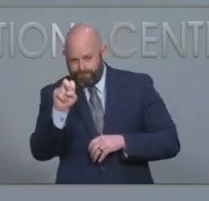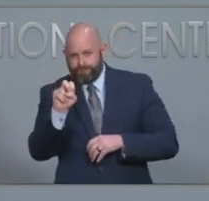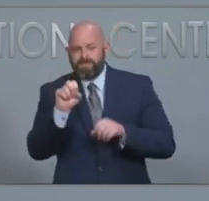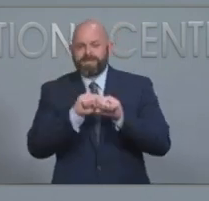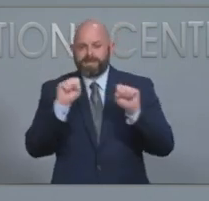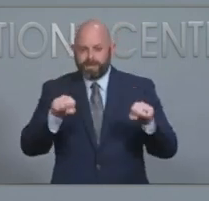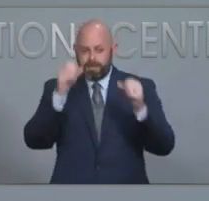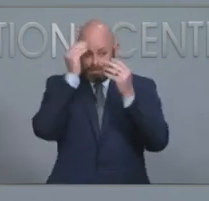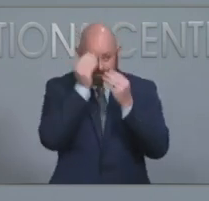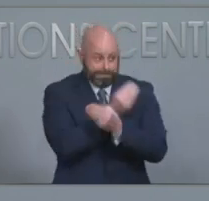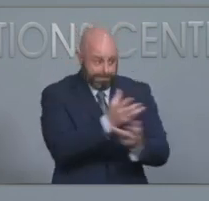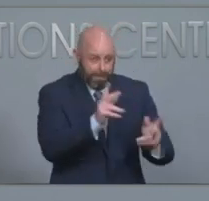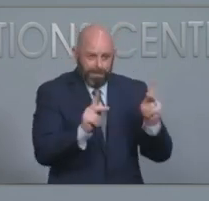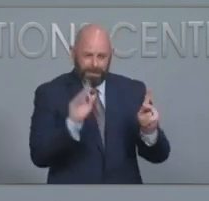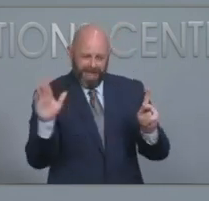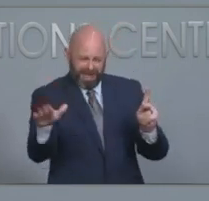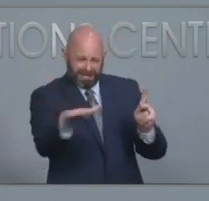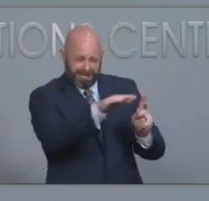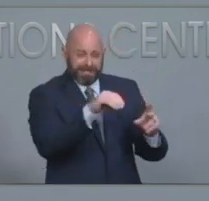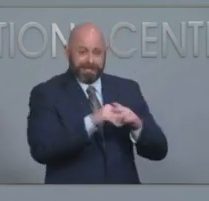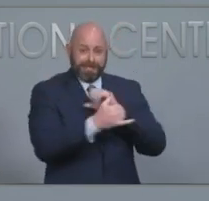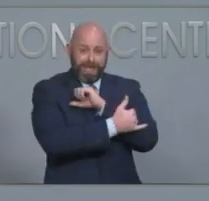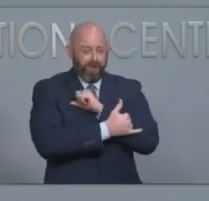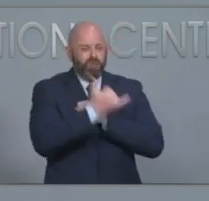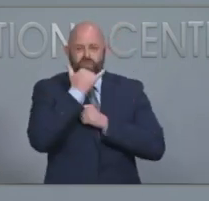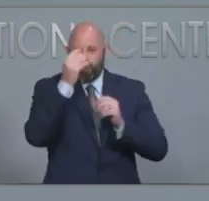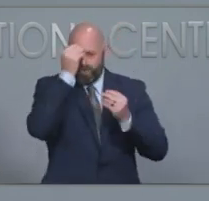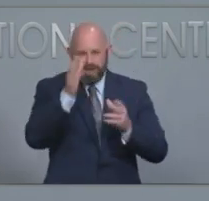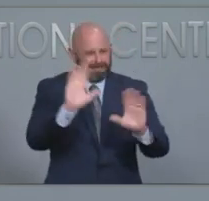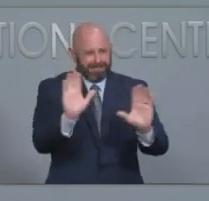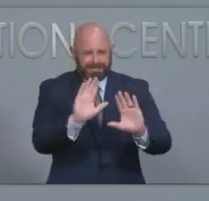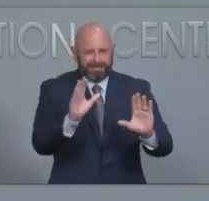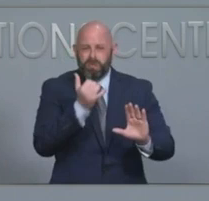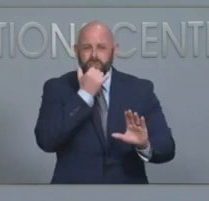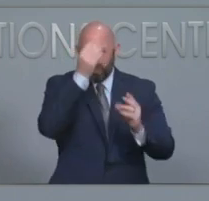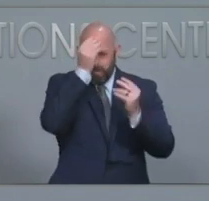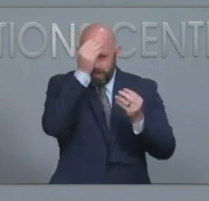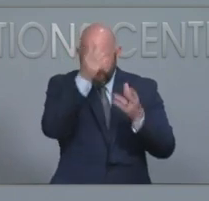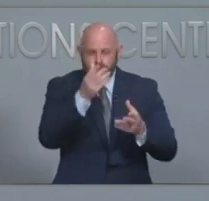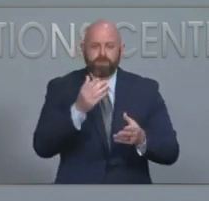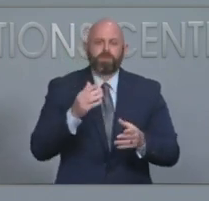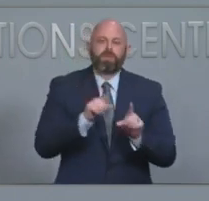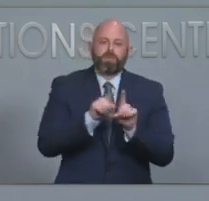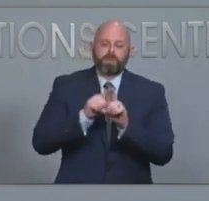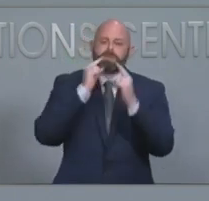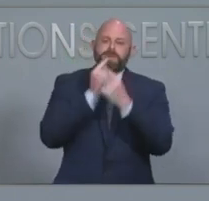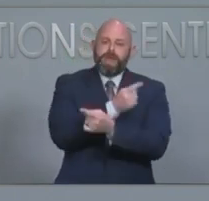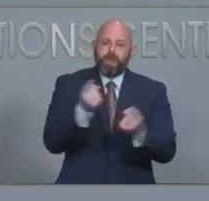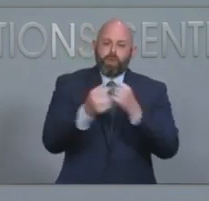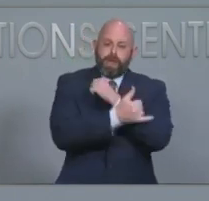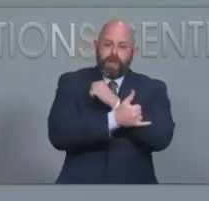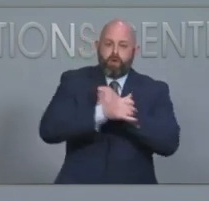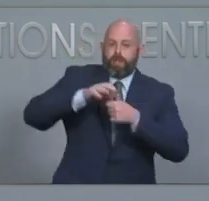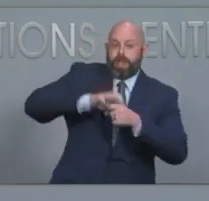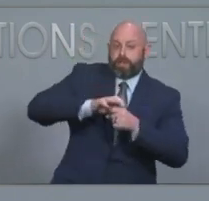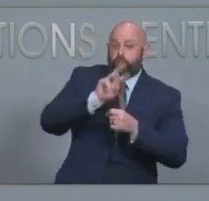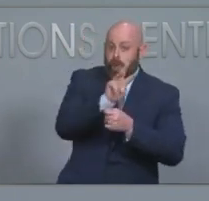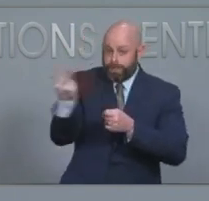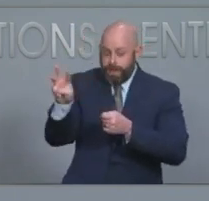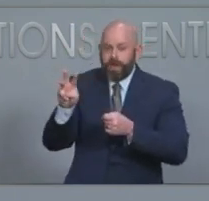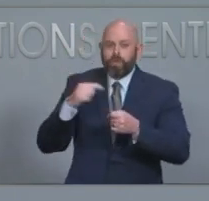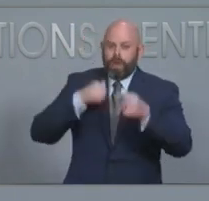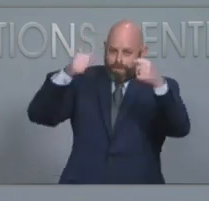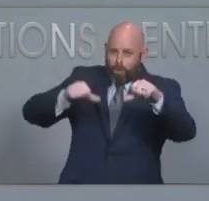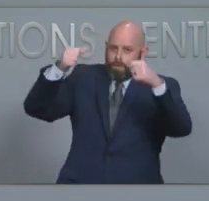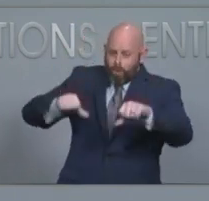are subscribed to that service. There's been an announcement put on the county elections website and other county